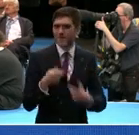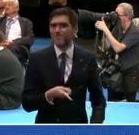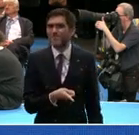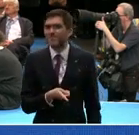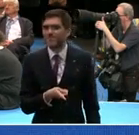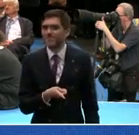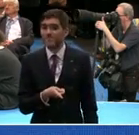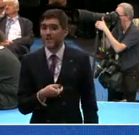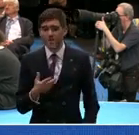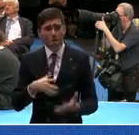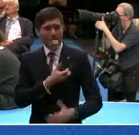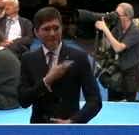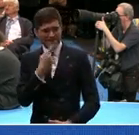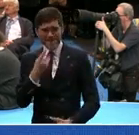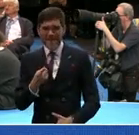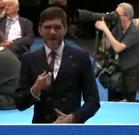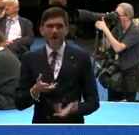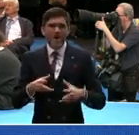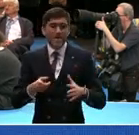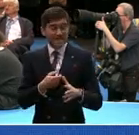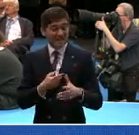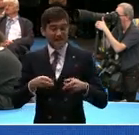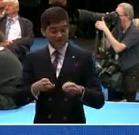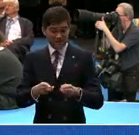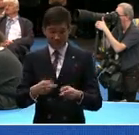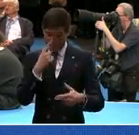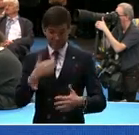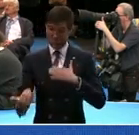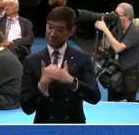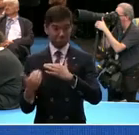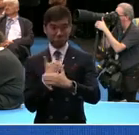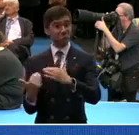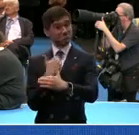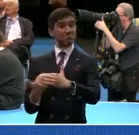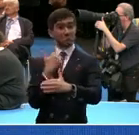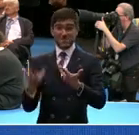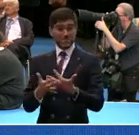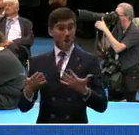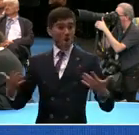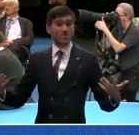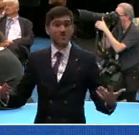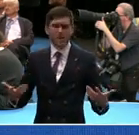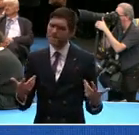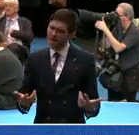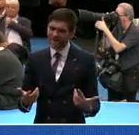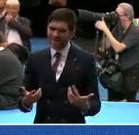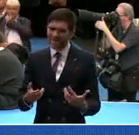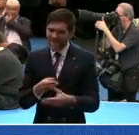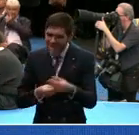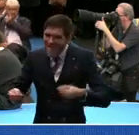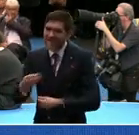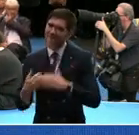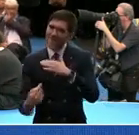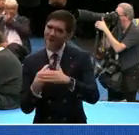that the capacity of our asylum system is completely unlimited, but the very presence of economic migrants through these